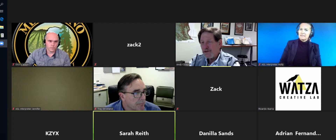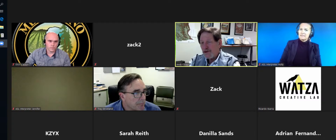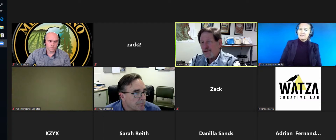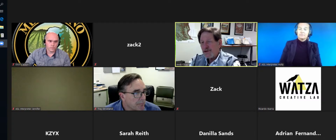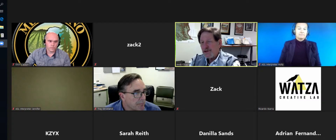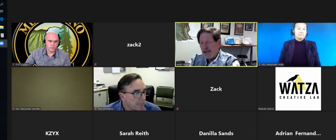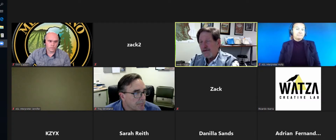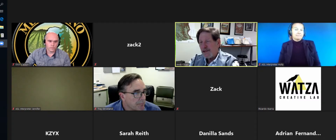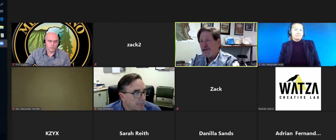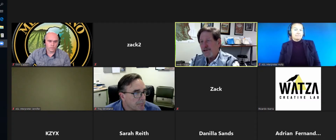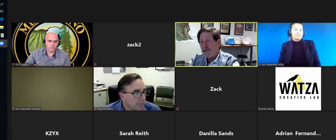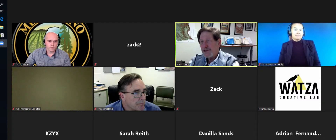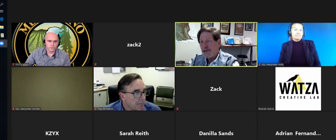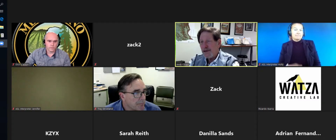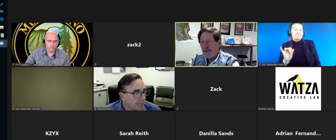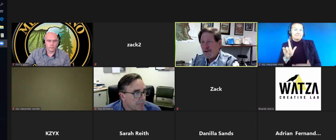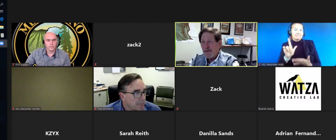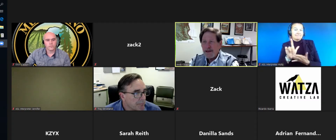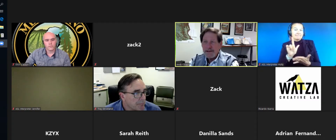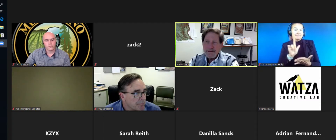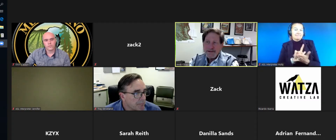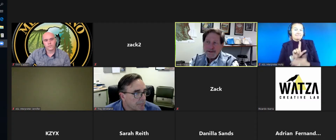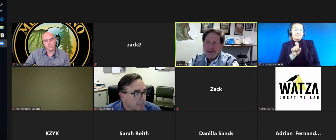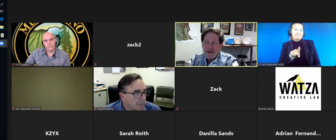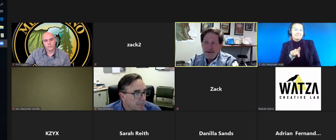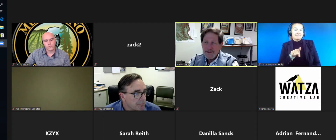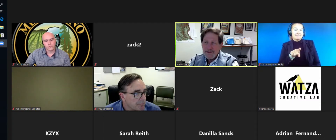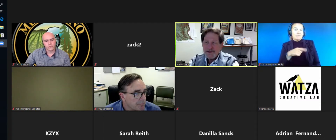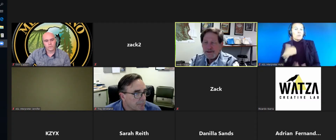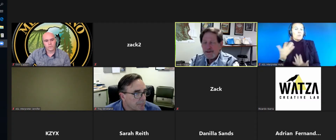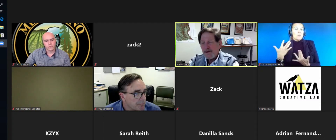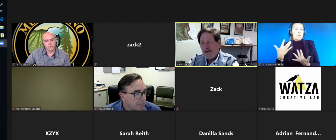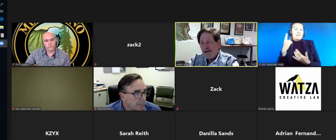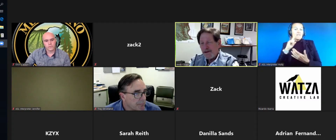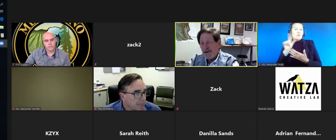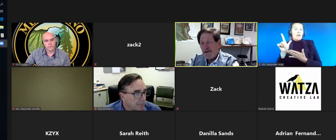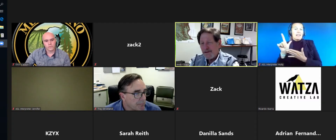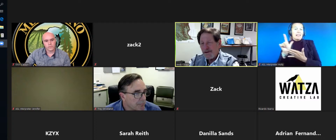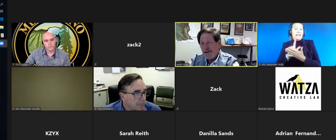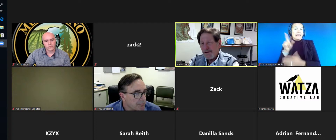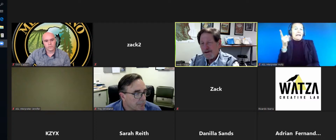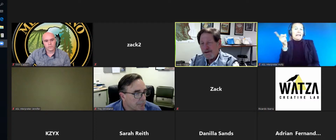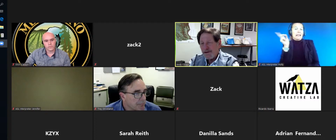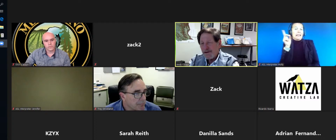Those are legal issues, and we wait until the legal